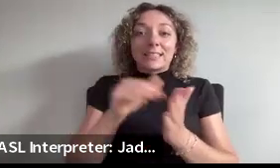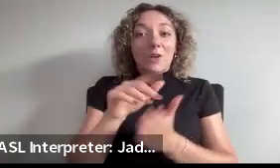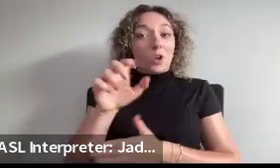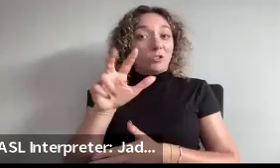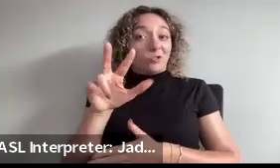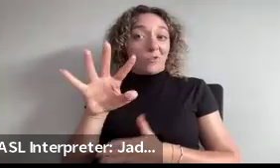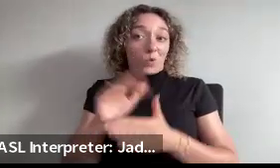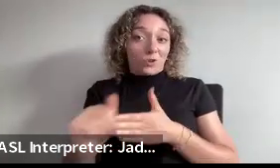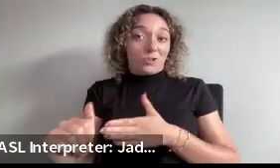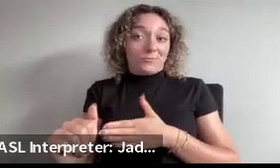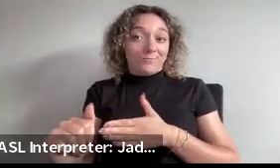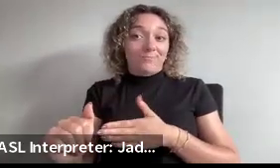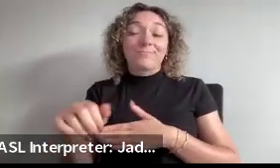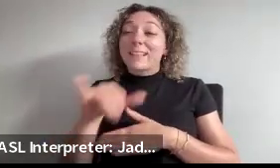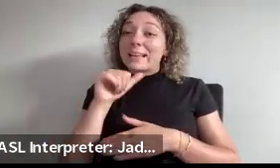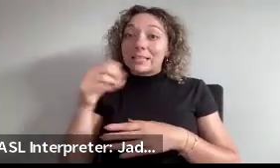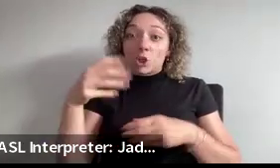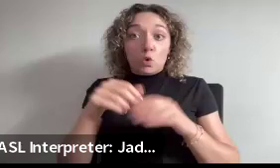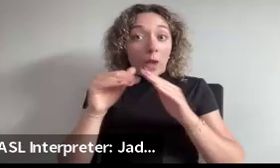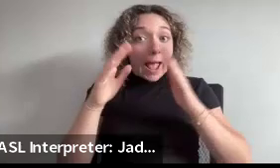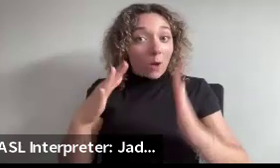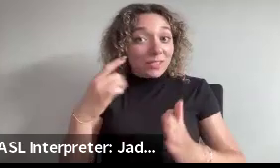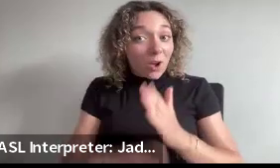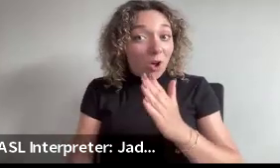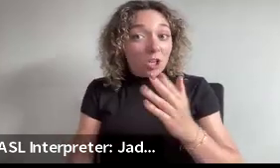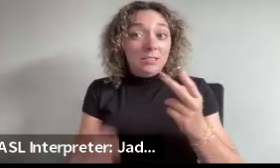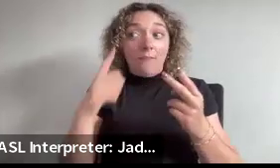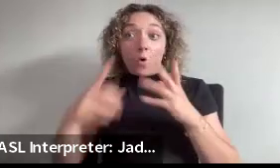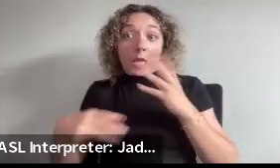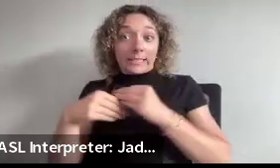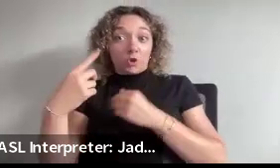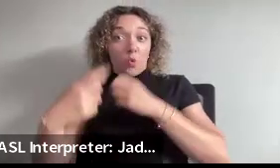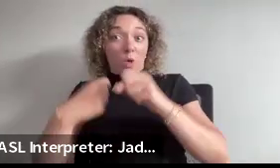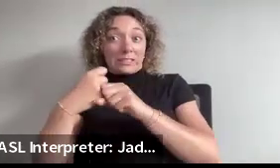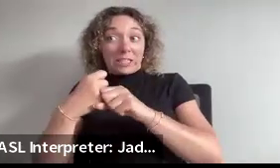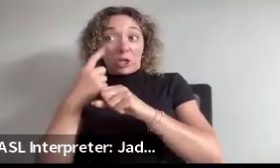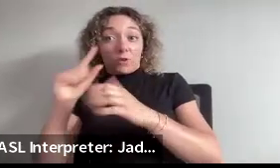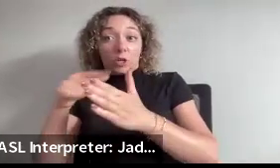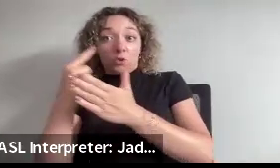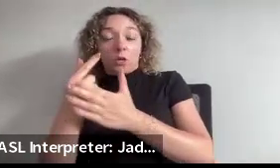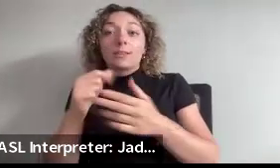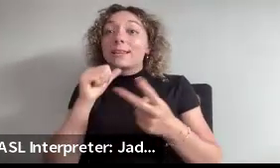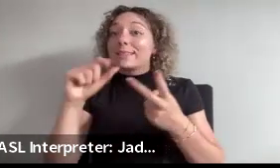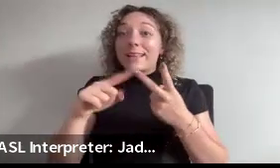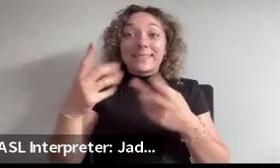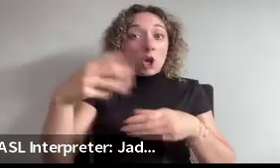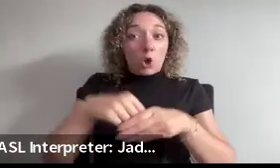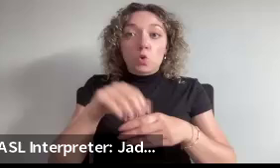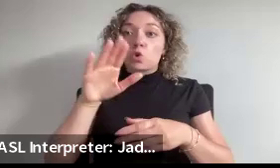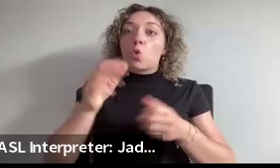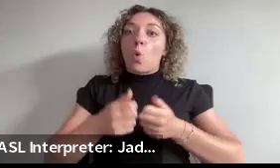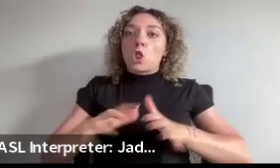$6,134. This doesn't include housing costs for that additional year, and it doesn't include your the